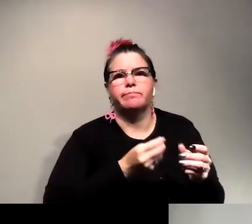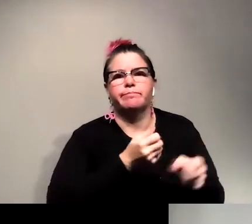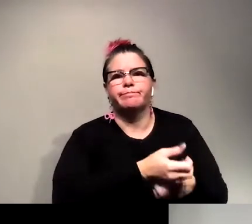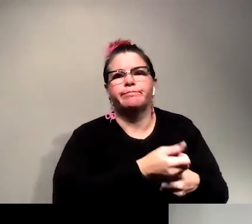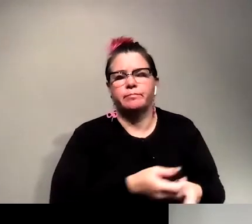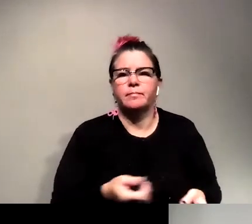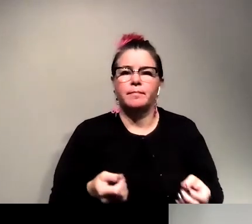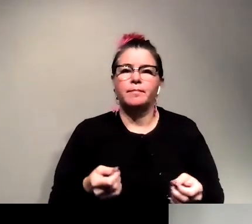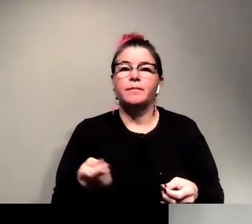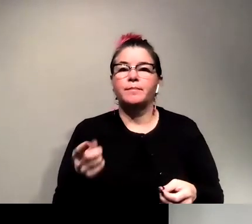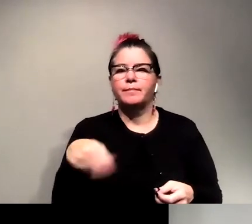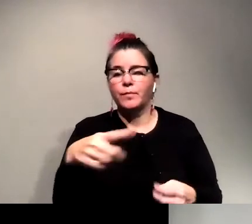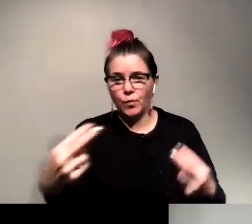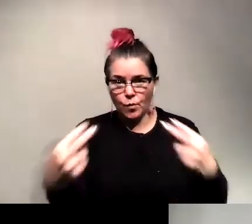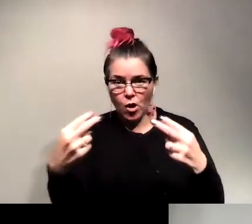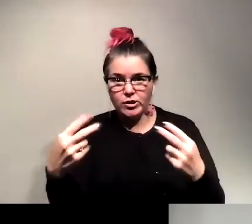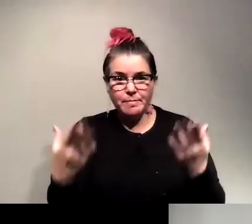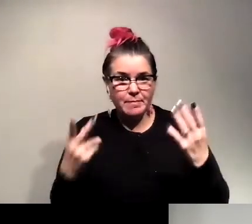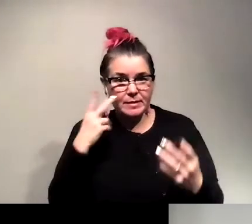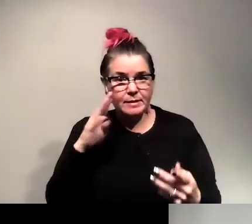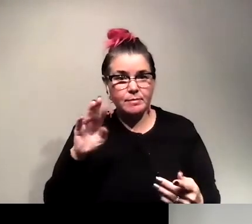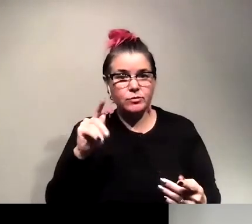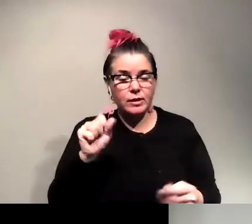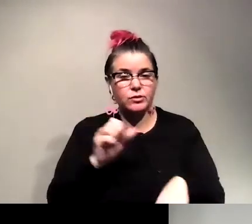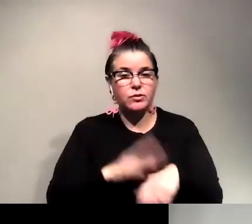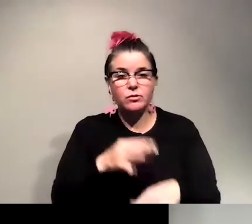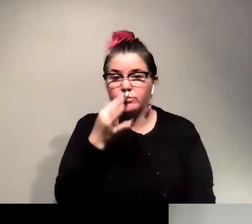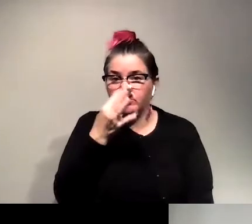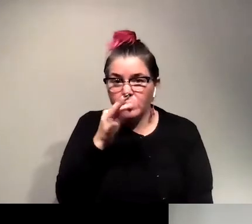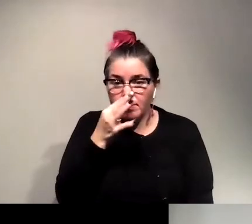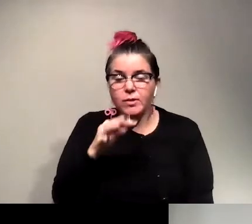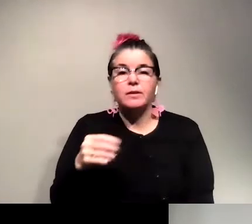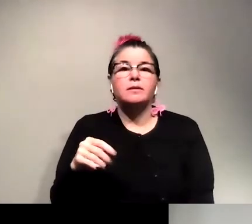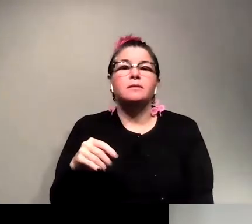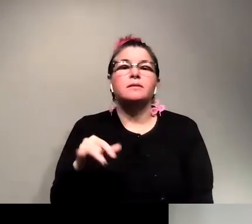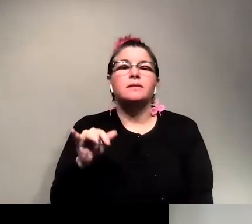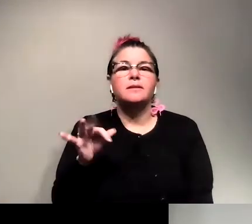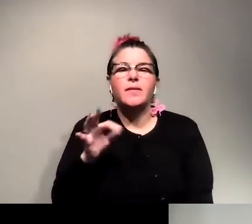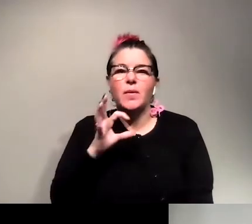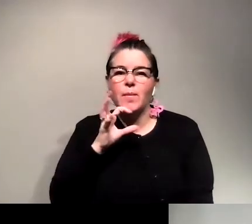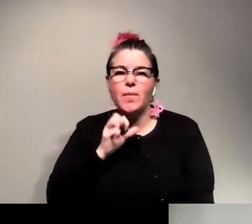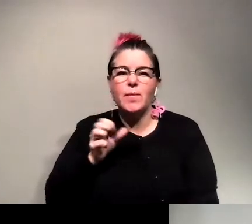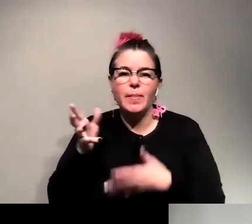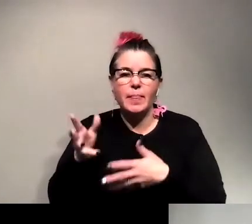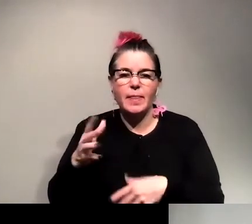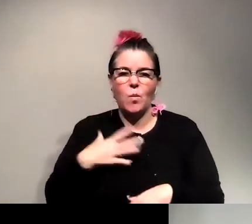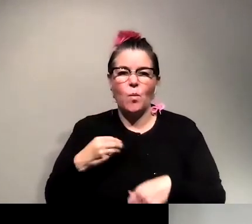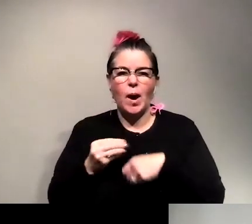who are watching, you might have seen botrytis on like your strawberries. If they're getting a little bit old, you get white fuzzy